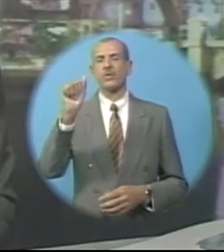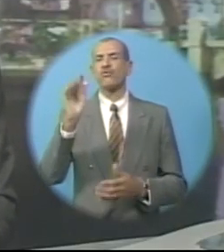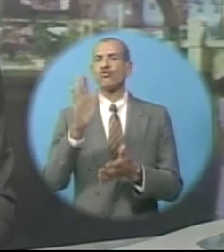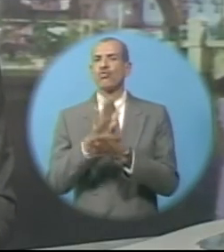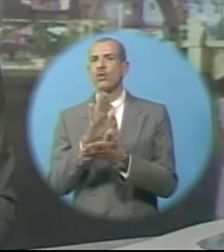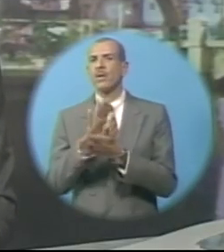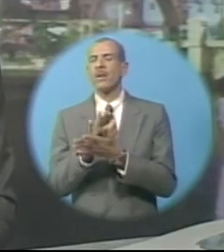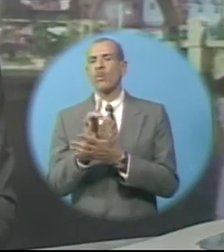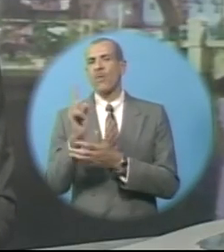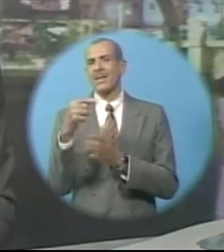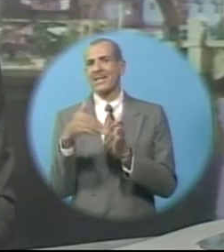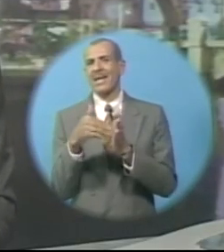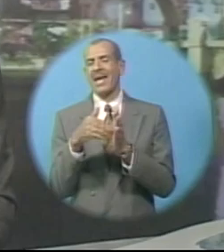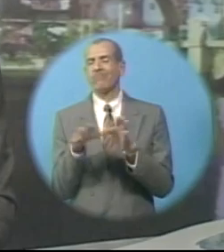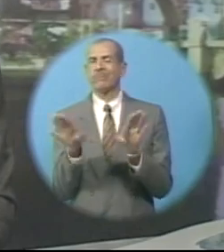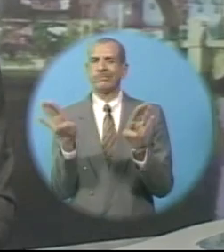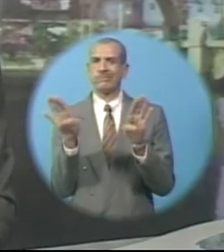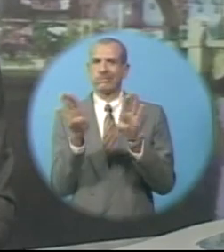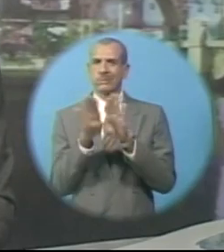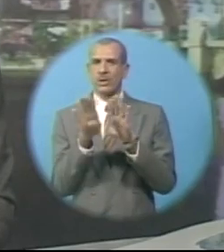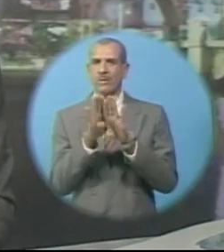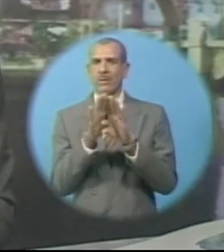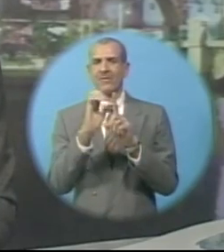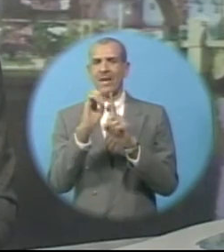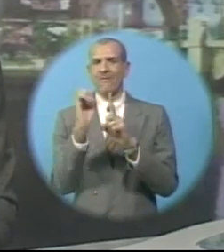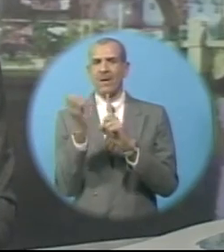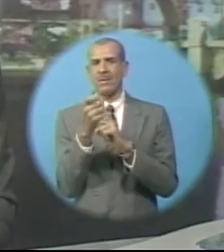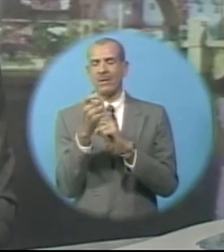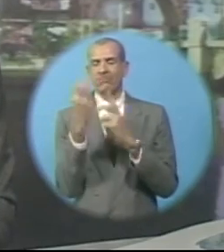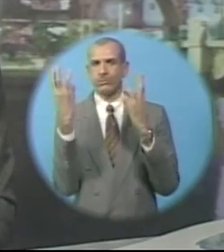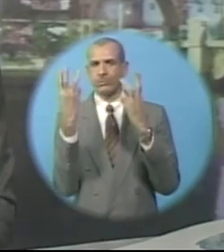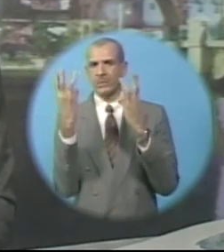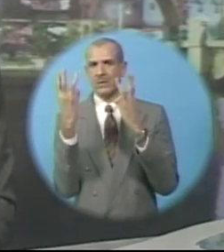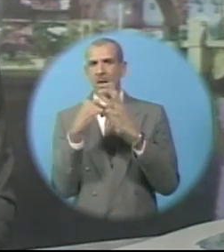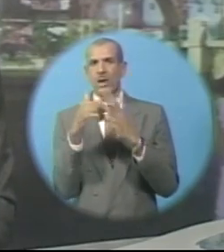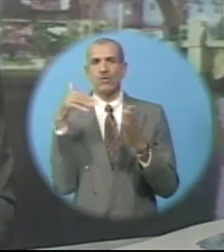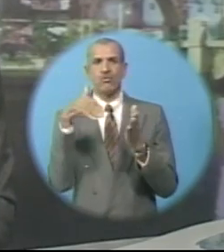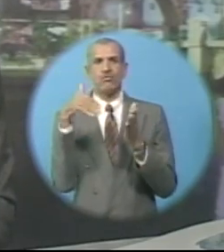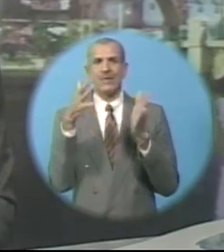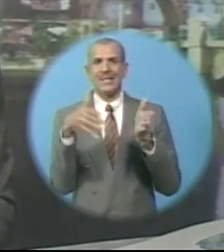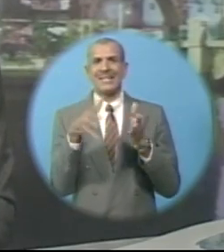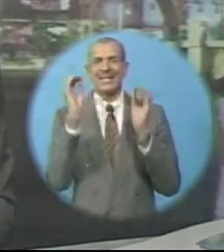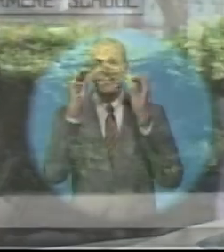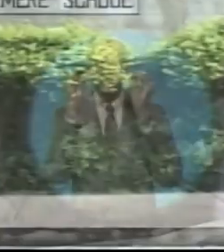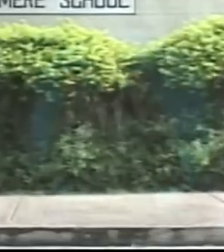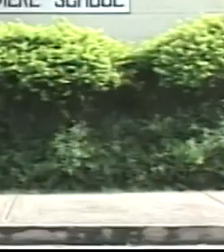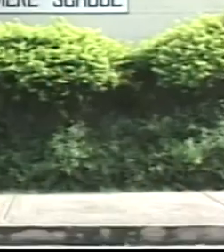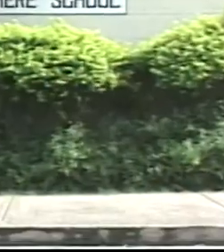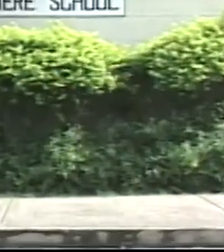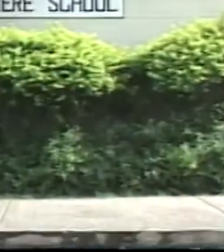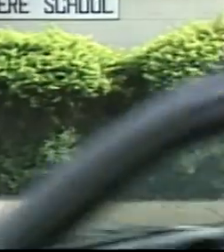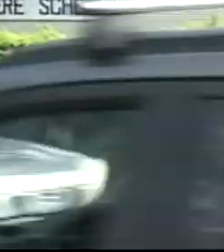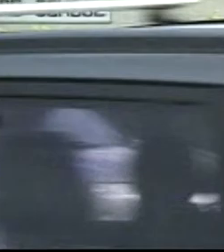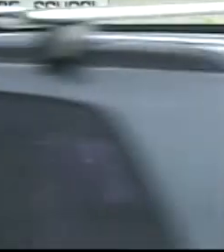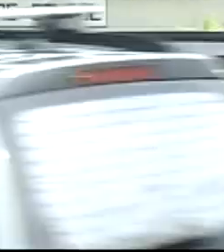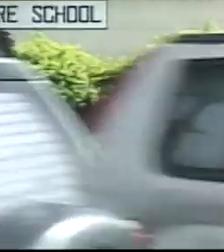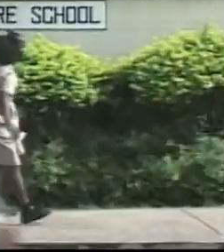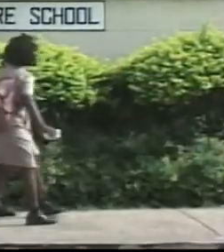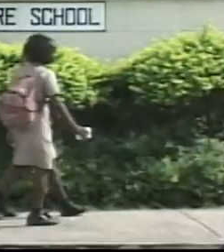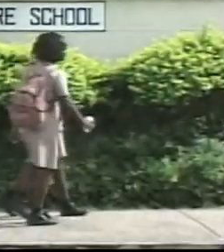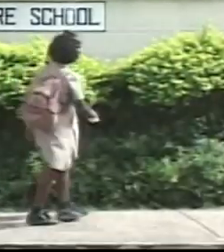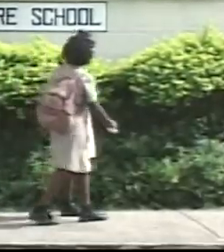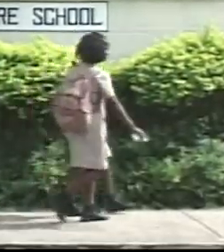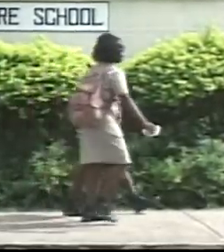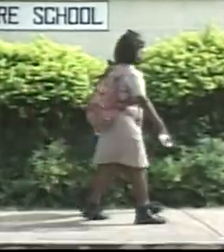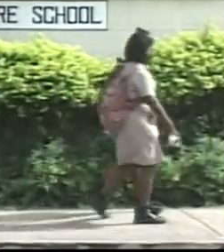forced to close as a result of environmental concerns. Students and teachers at the Waterford Institution were advised to leave the